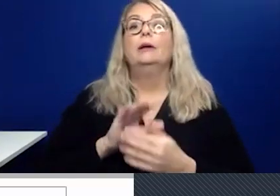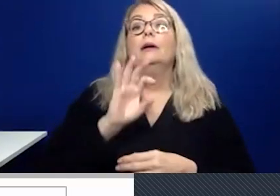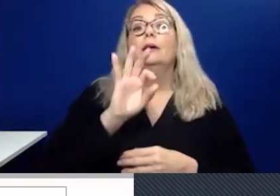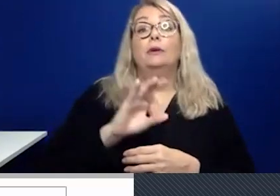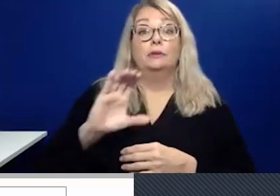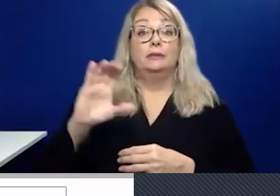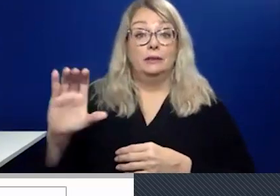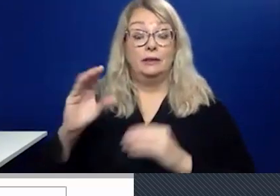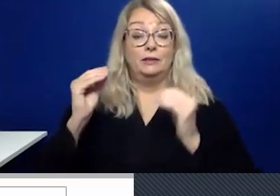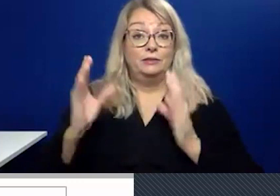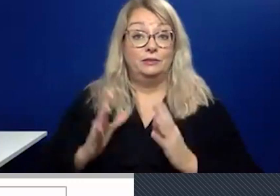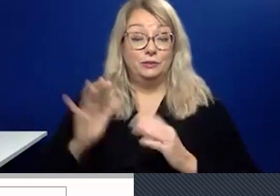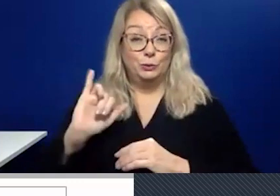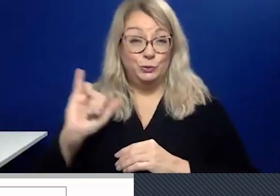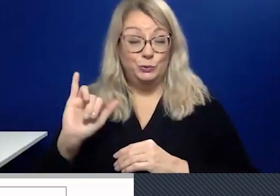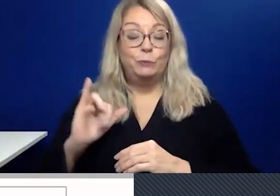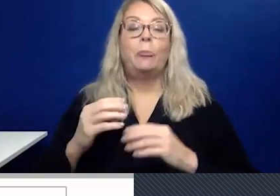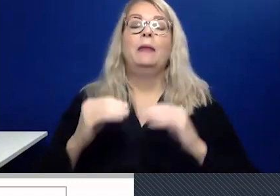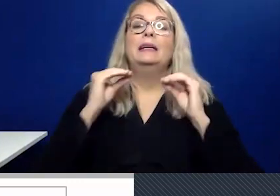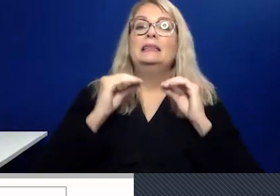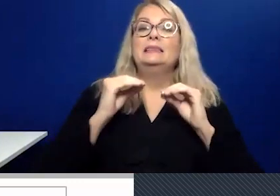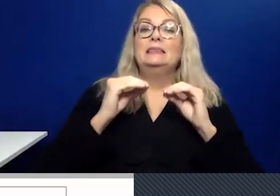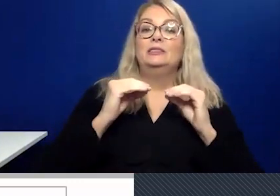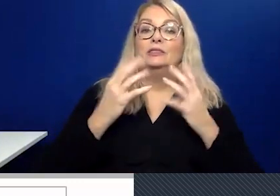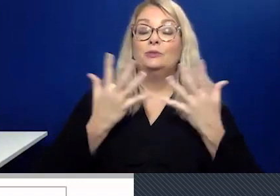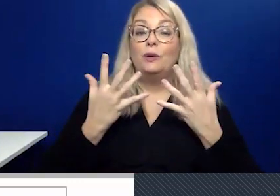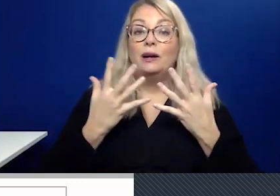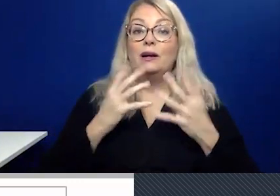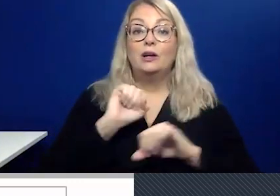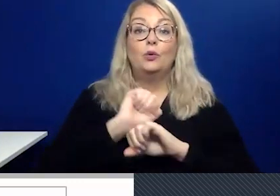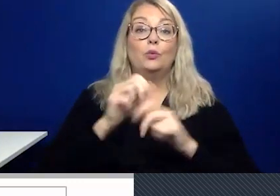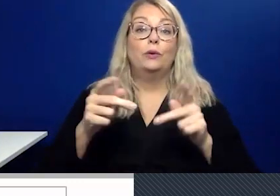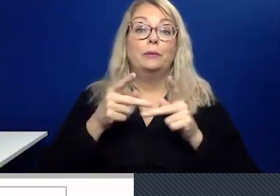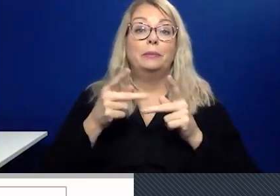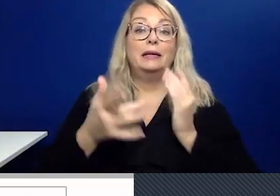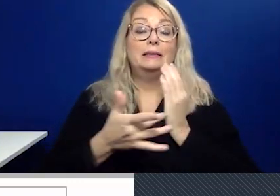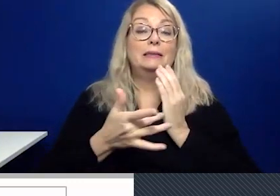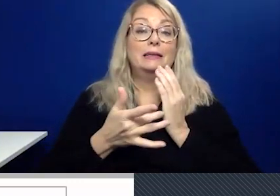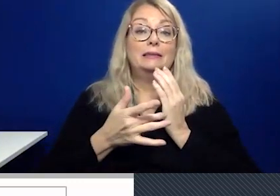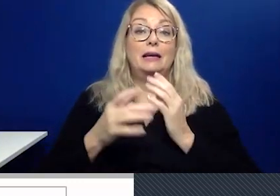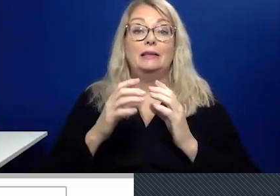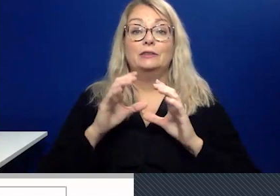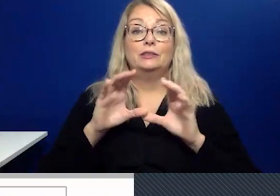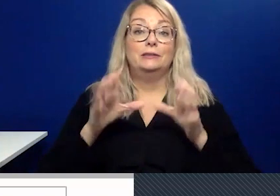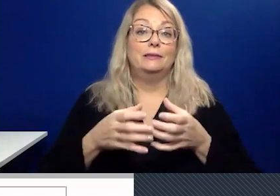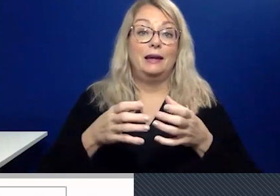as well. He teaches the workplace technology course, the 377